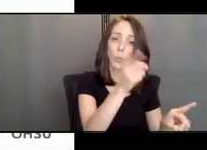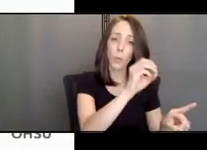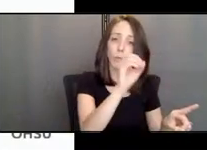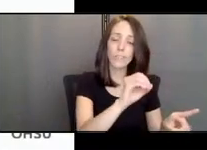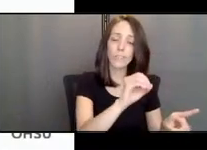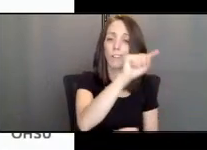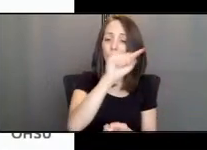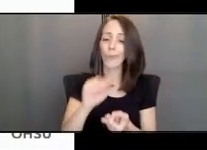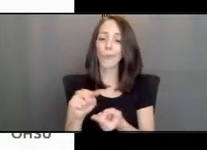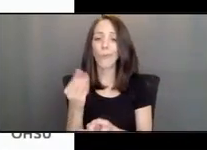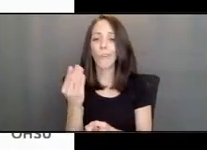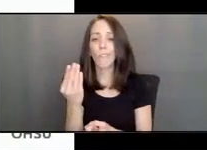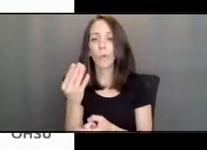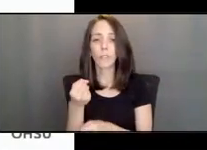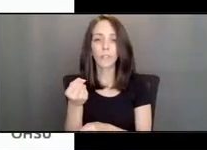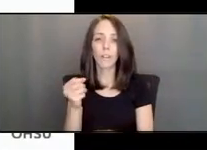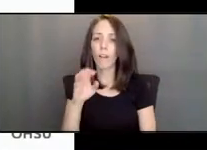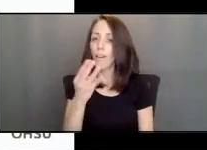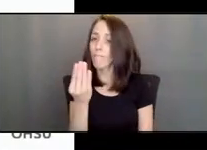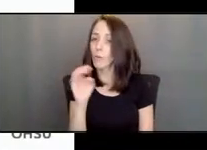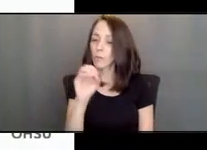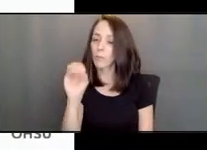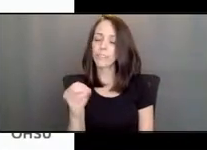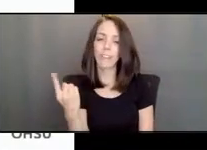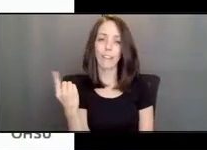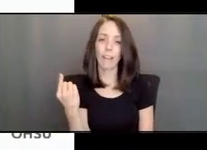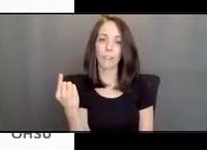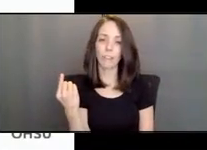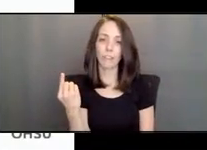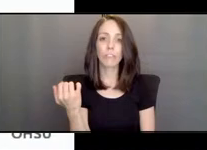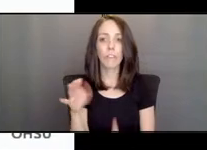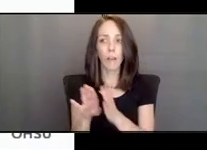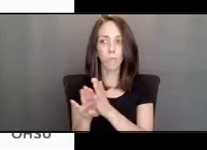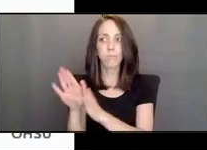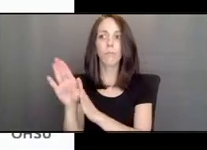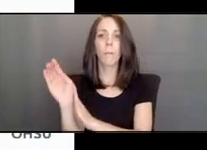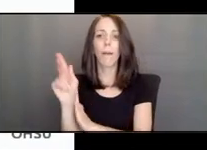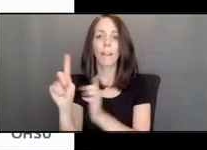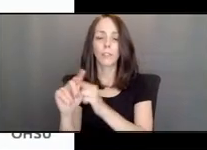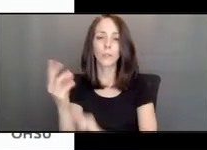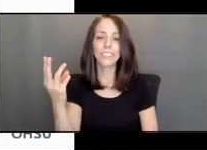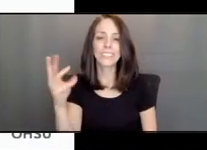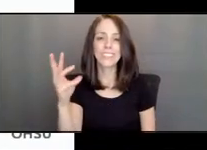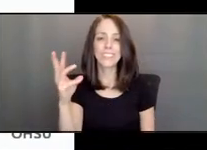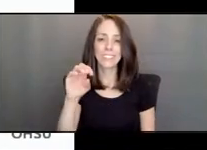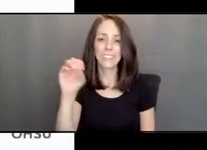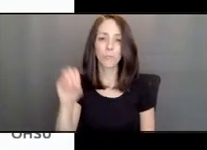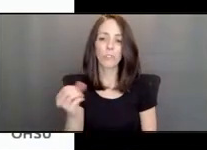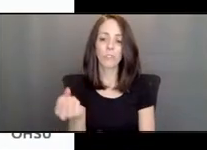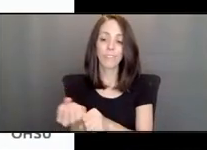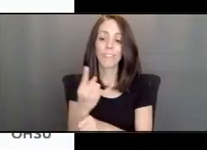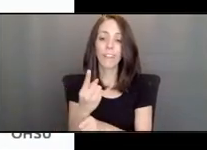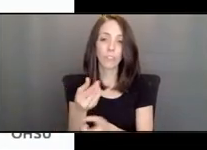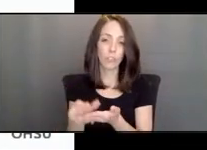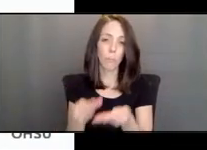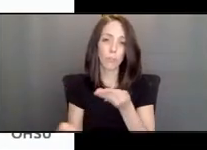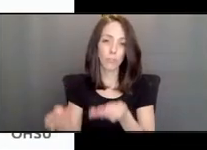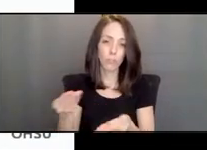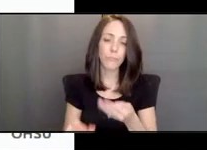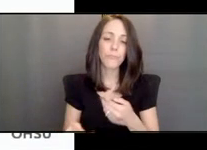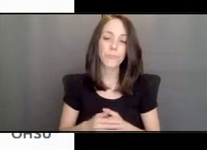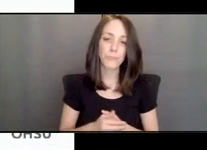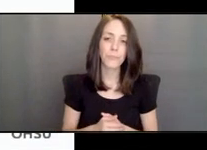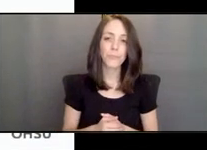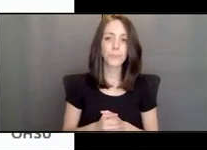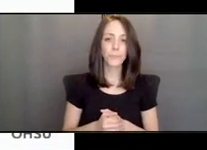14% last year, before partially recovering to 16% in next year's budget. Next slide.